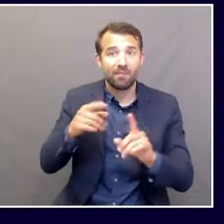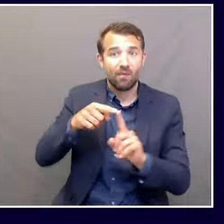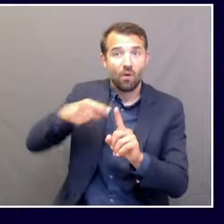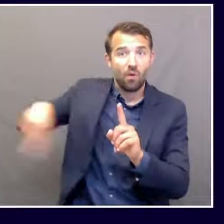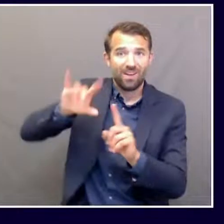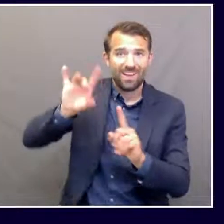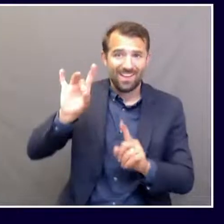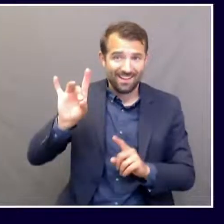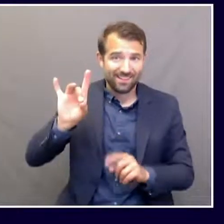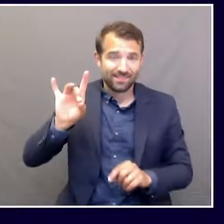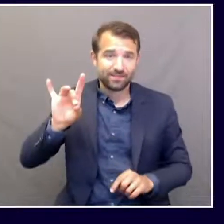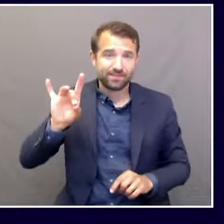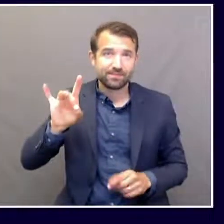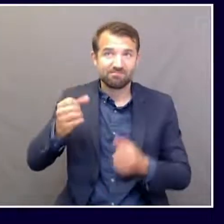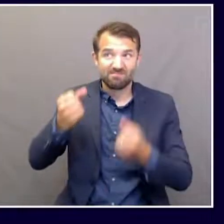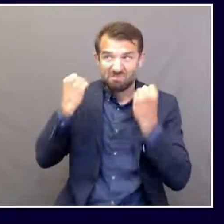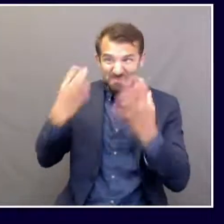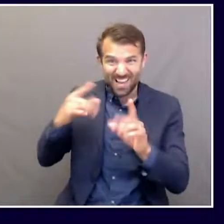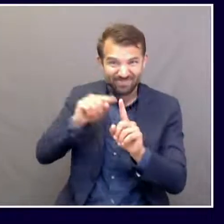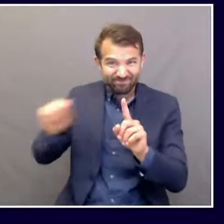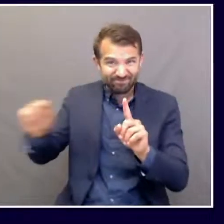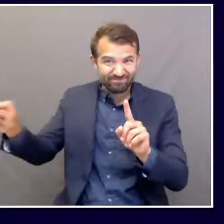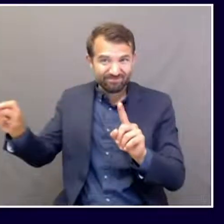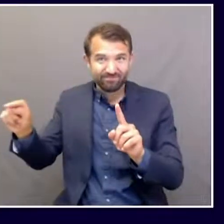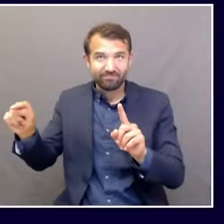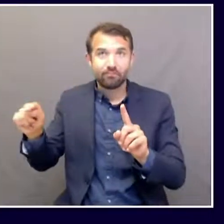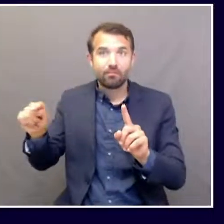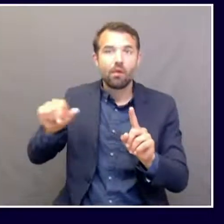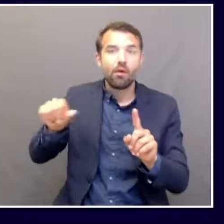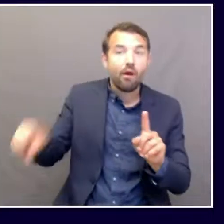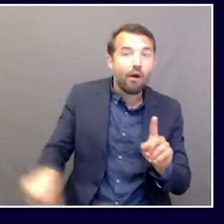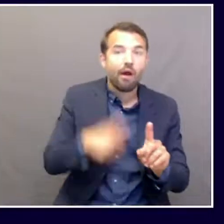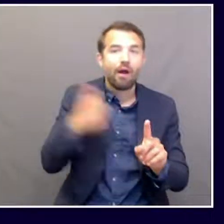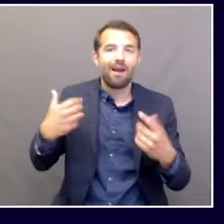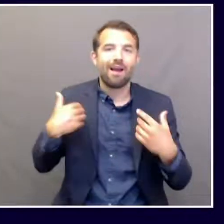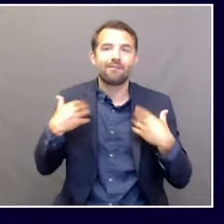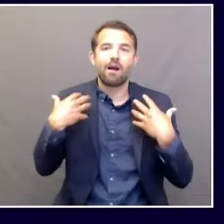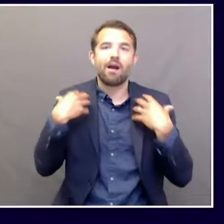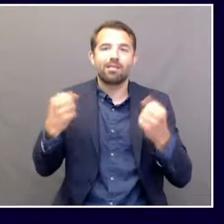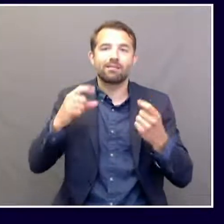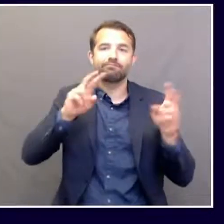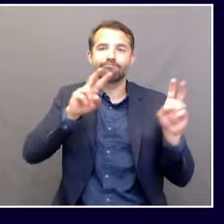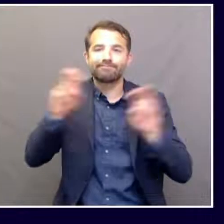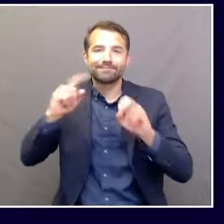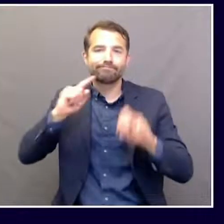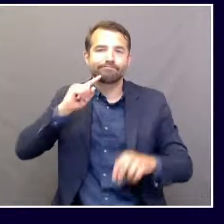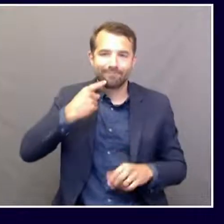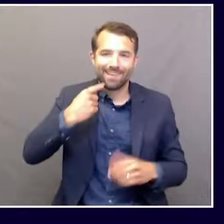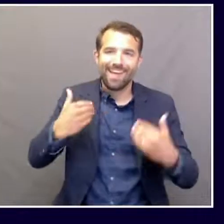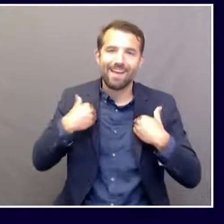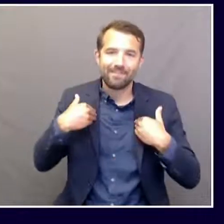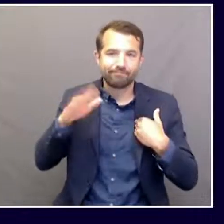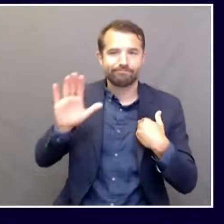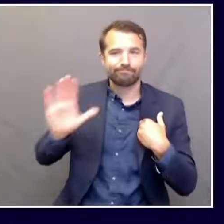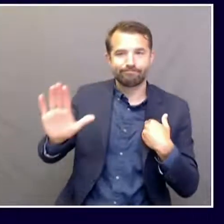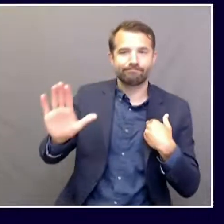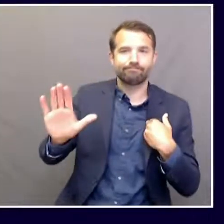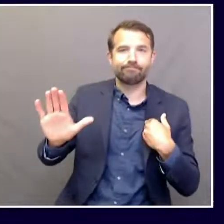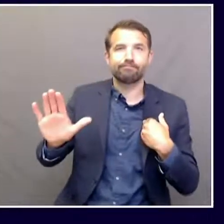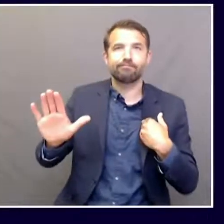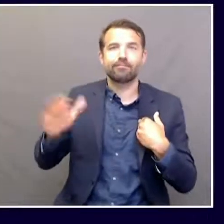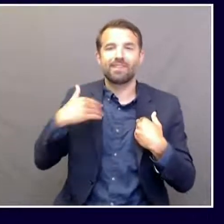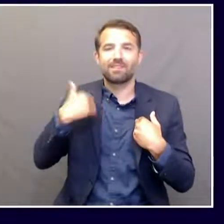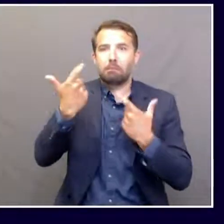circumstances that may have also contributed to their passing. That's an important thing to note. Just because you may have